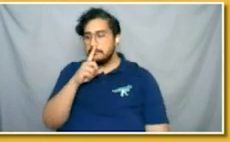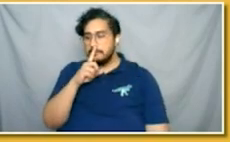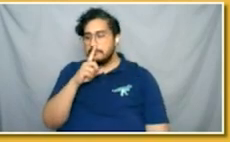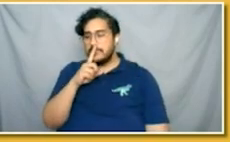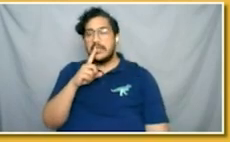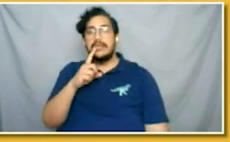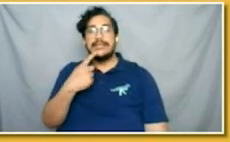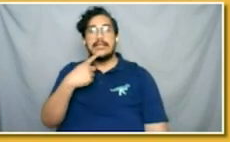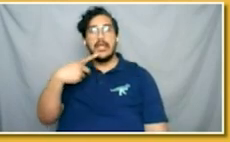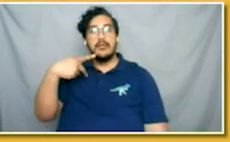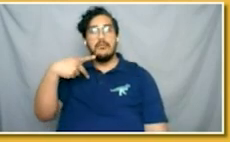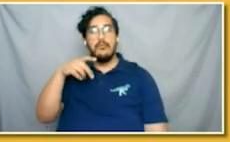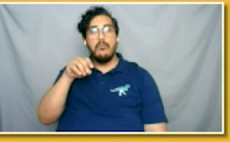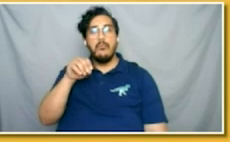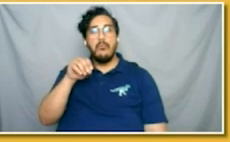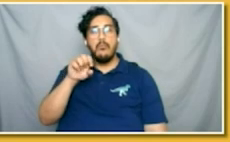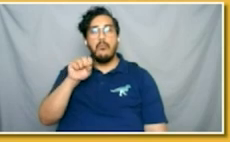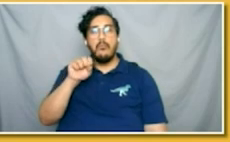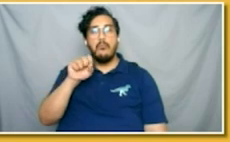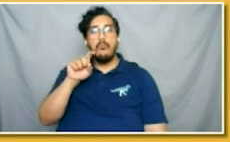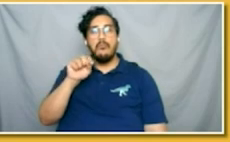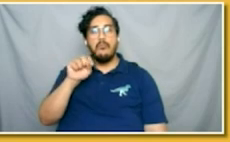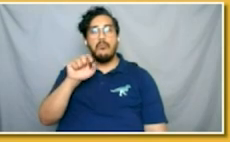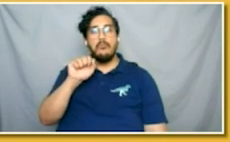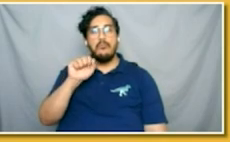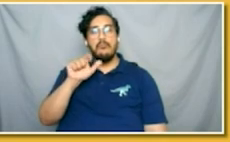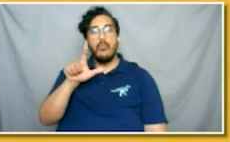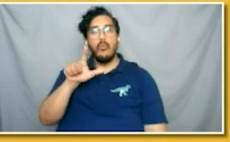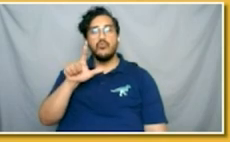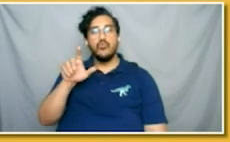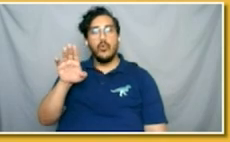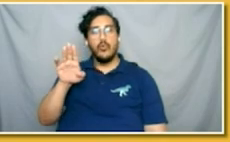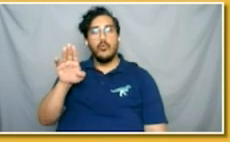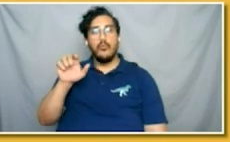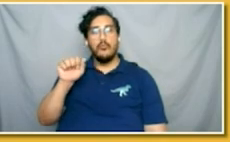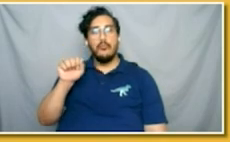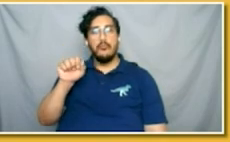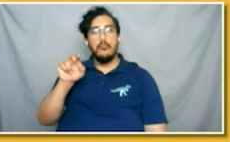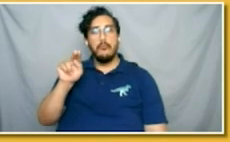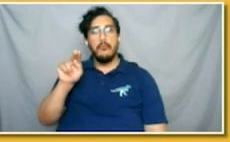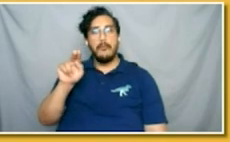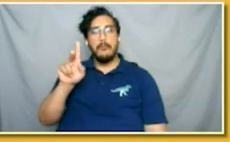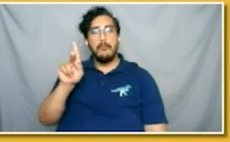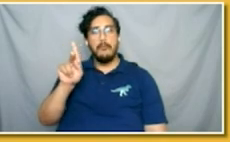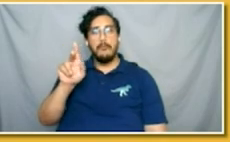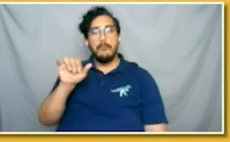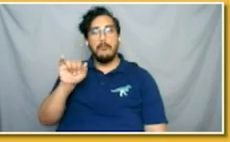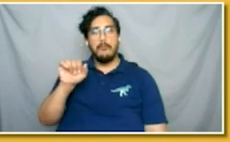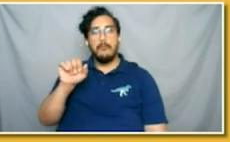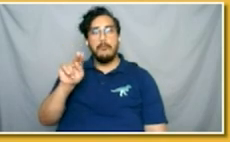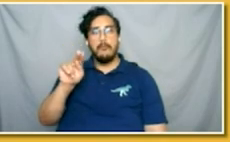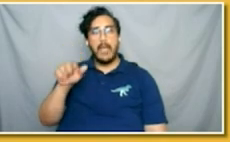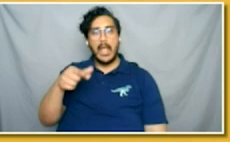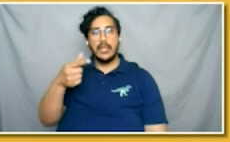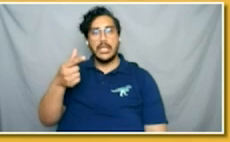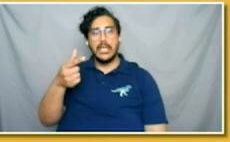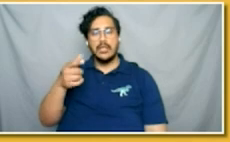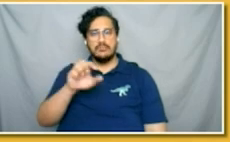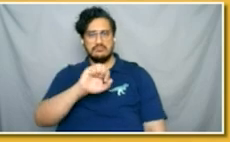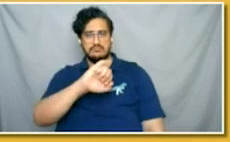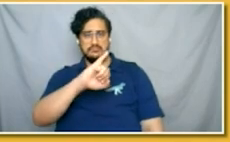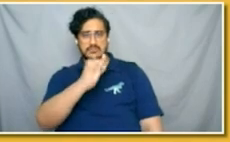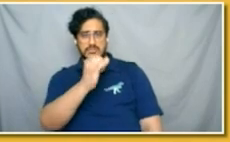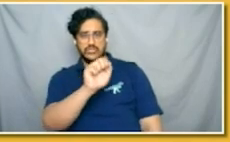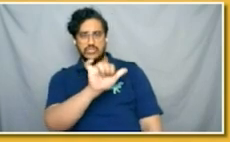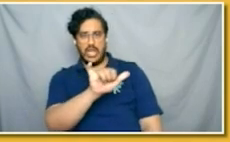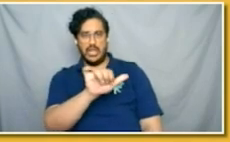so Jay, I don't know, or Ron, do you have updates? Is that an actual feasible option? Is that something that could be done?